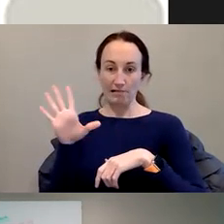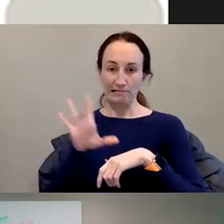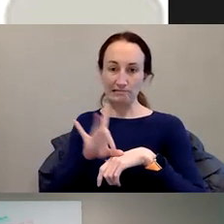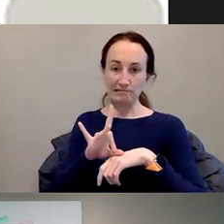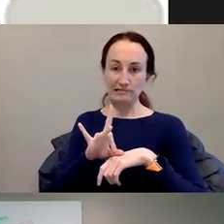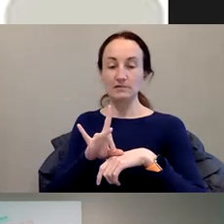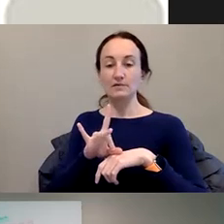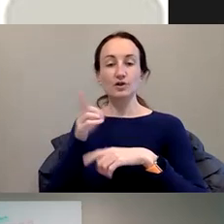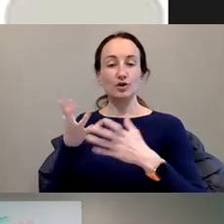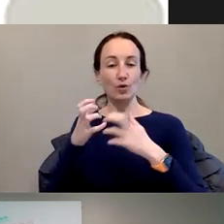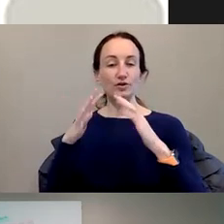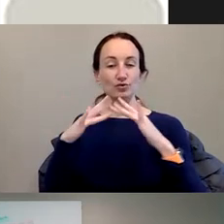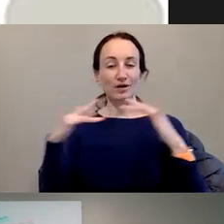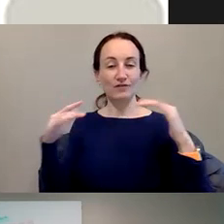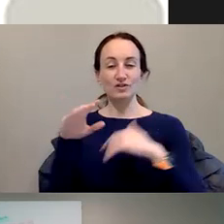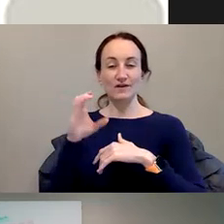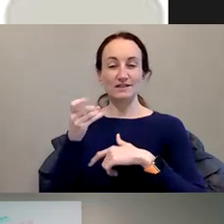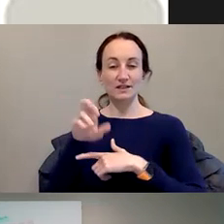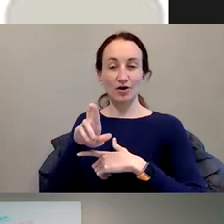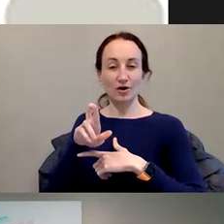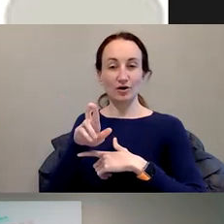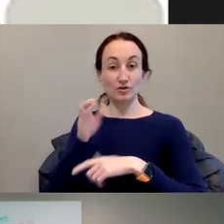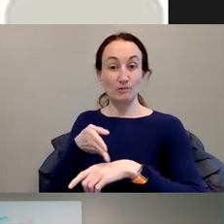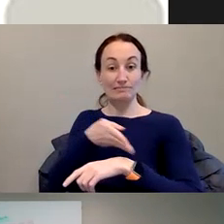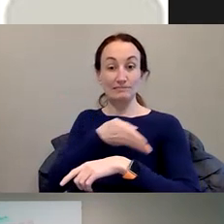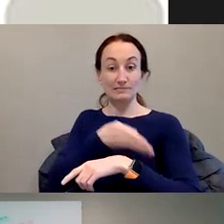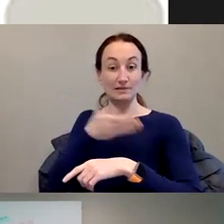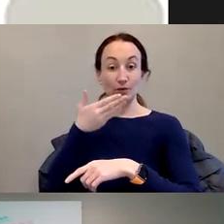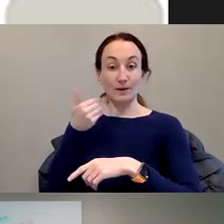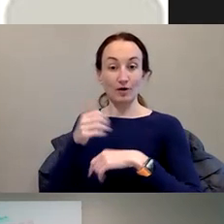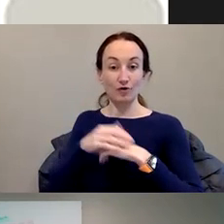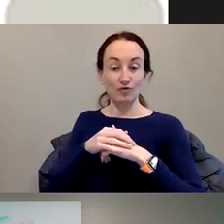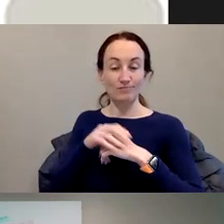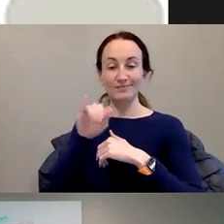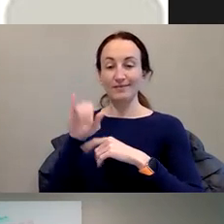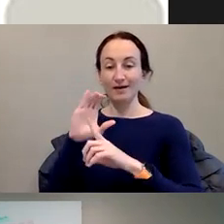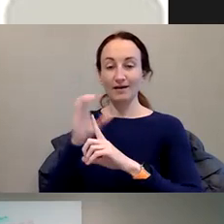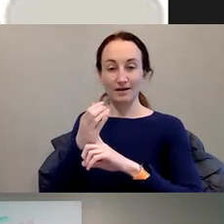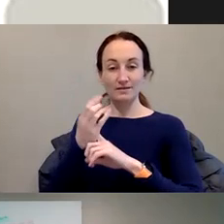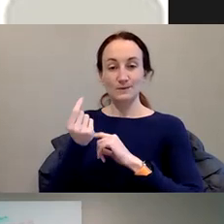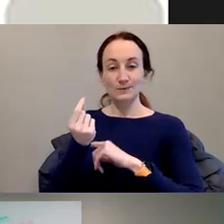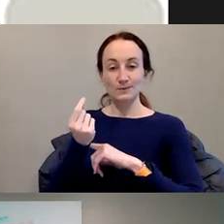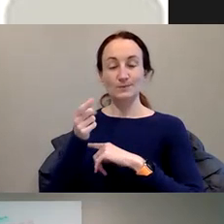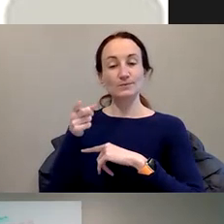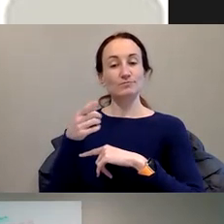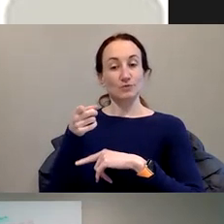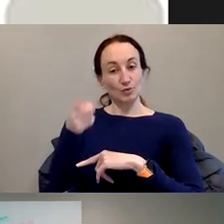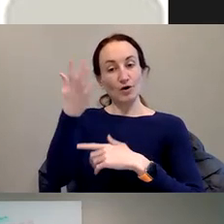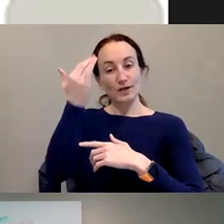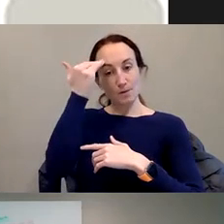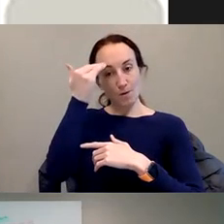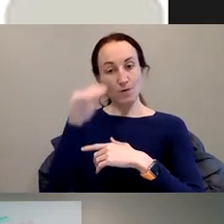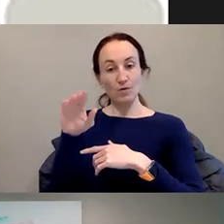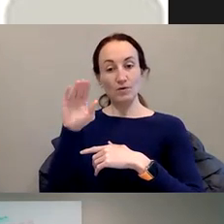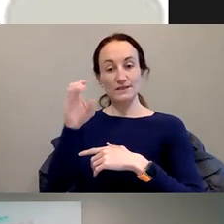want to diversify the CDR so that it gets better. So in that case, you do know the CDR